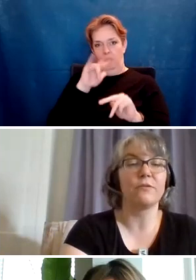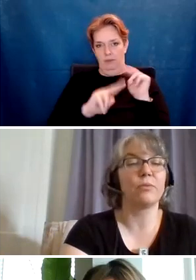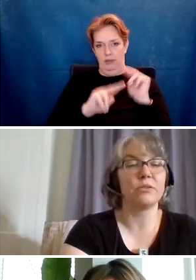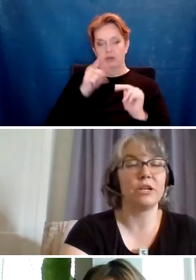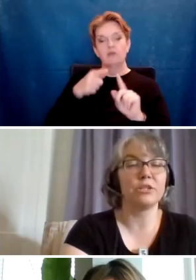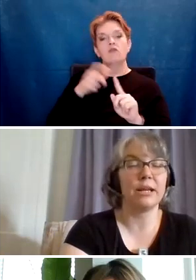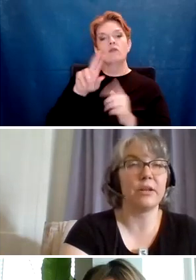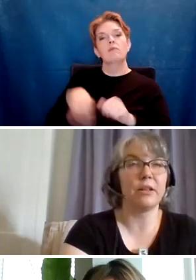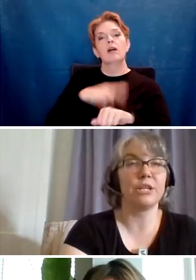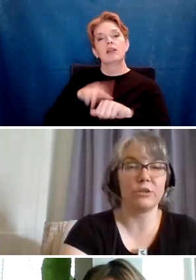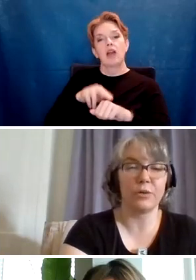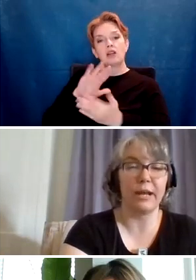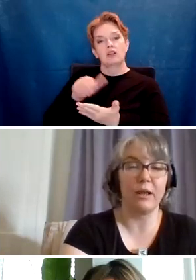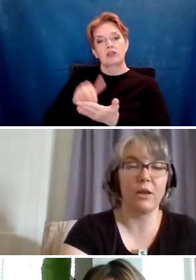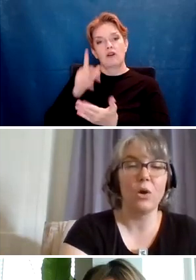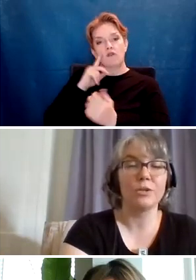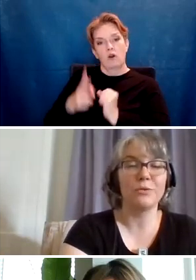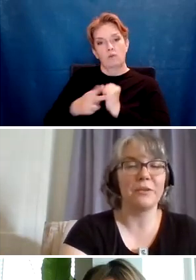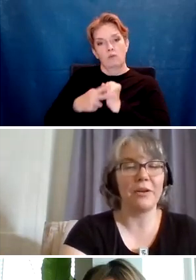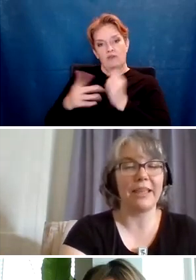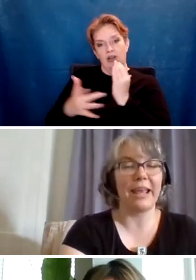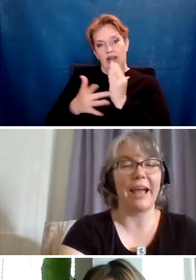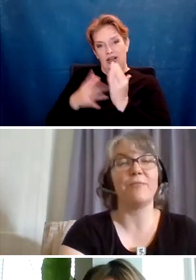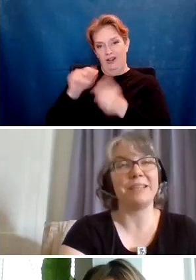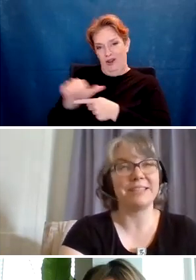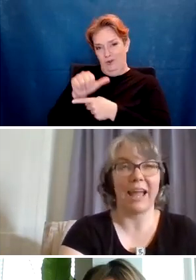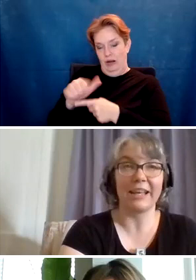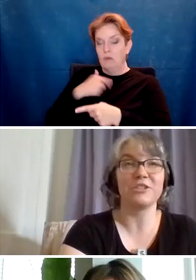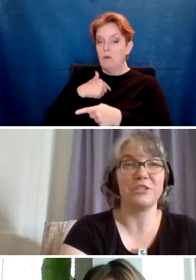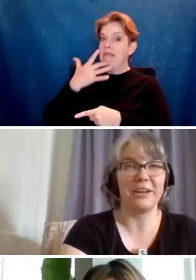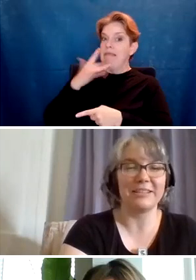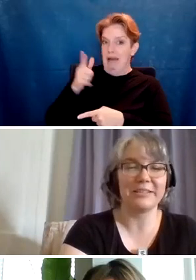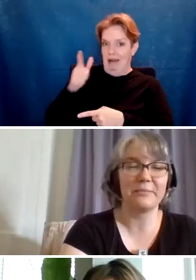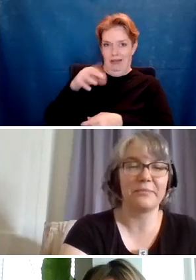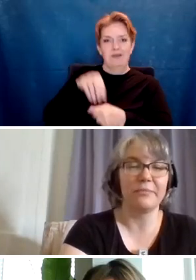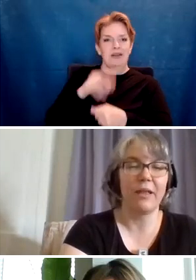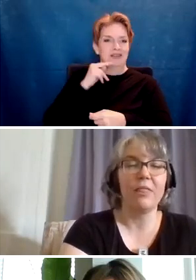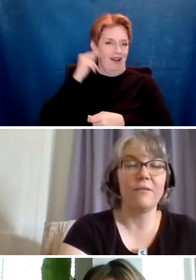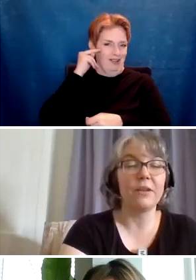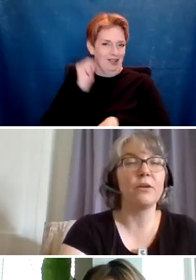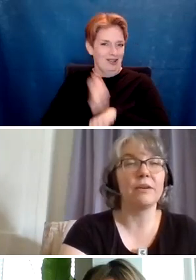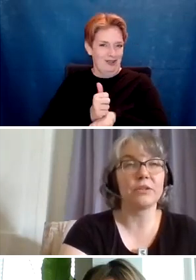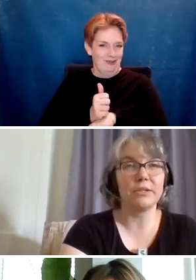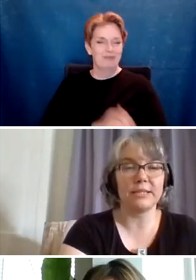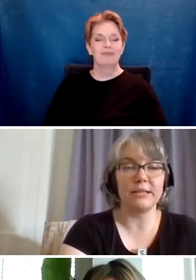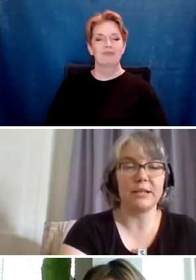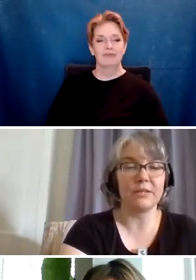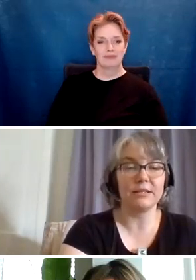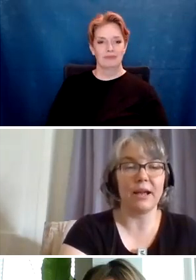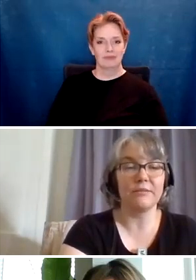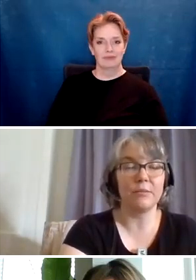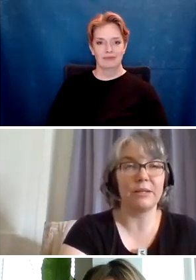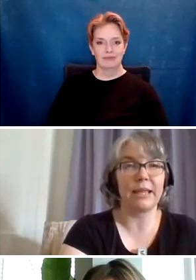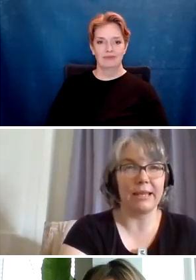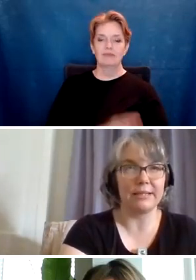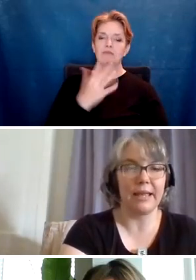Center for Preservation Technology and Training, which we are very lucky to have based in Natchitoches near us. The video gives a good sense of the